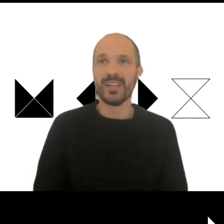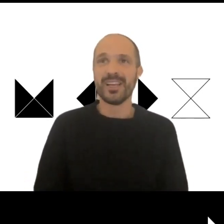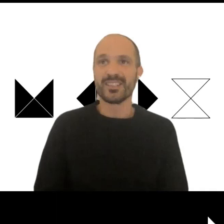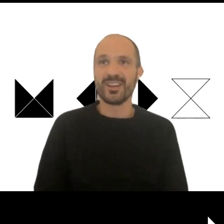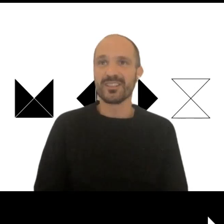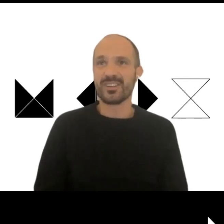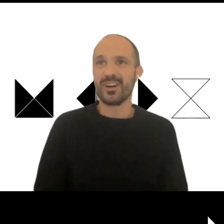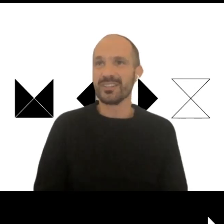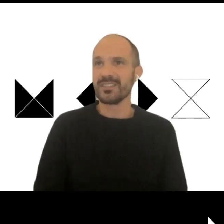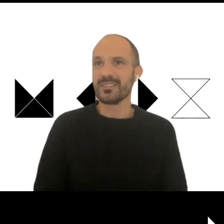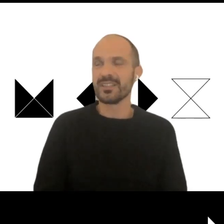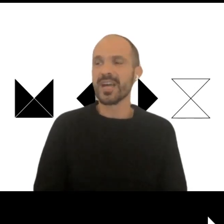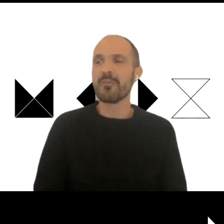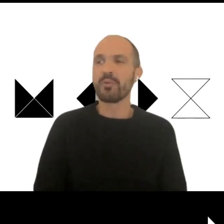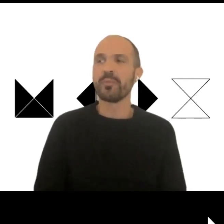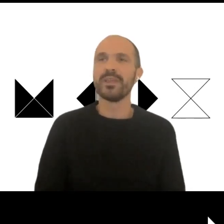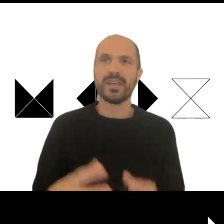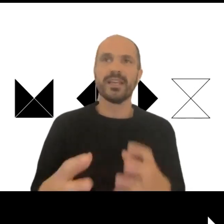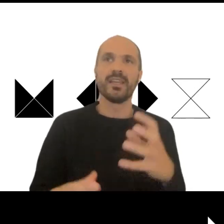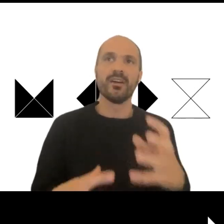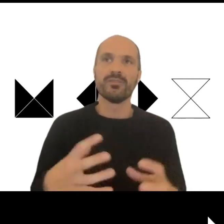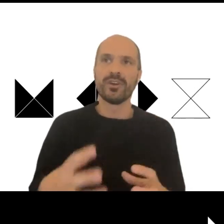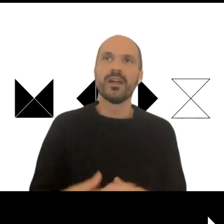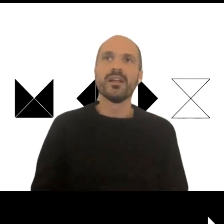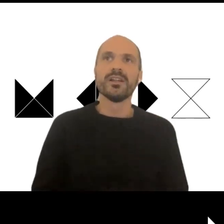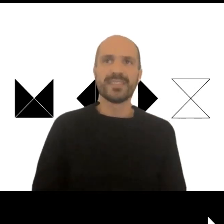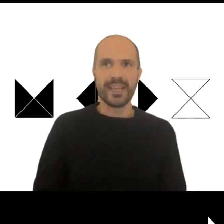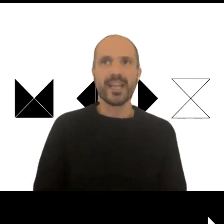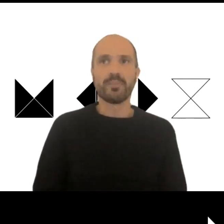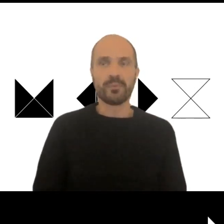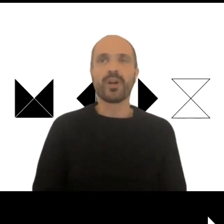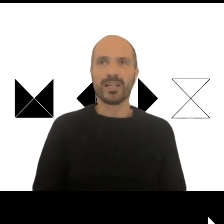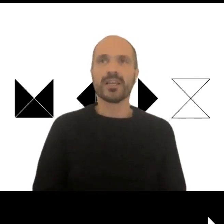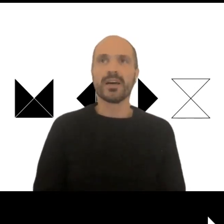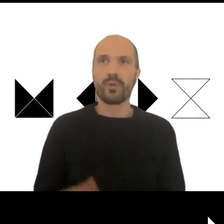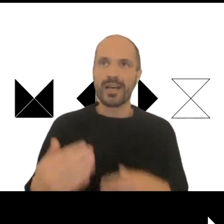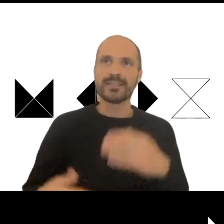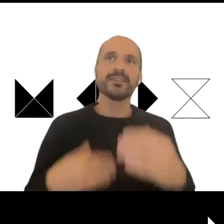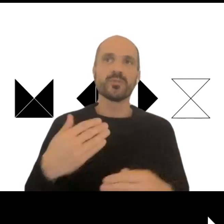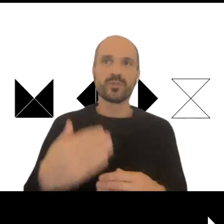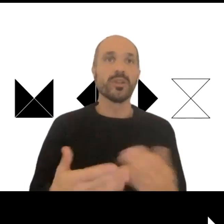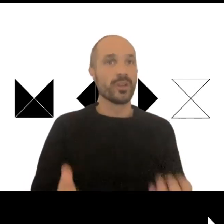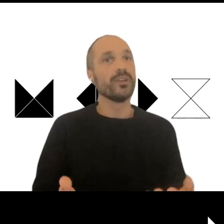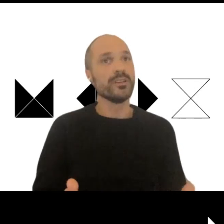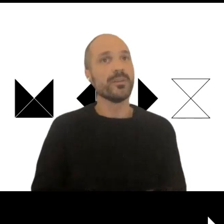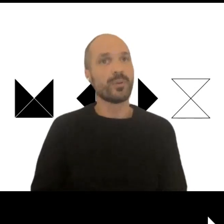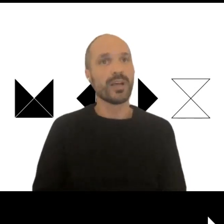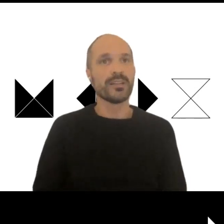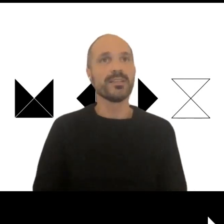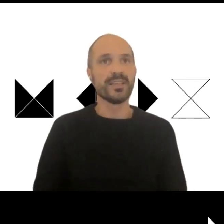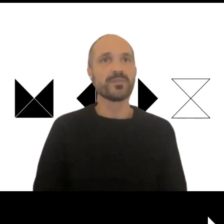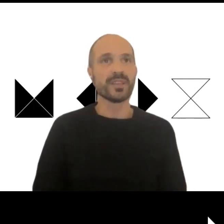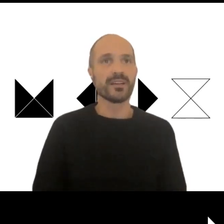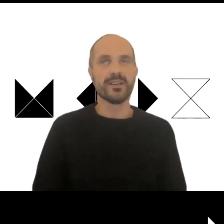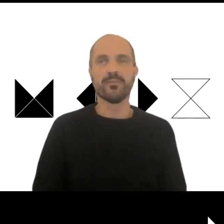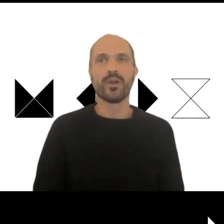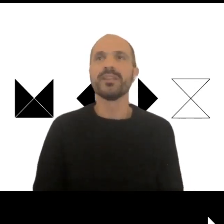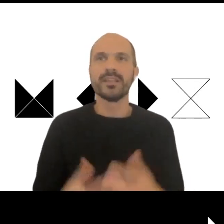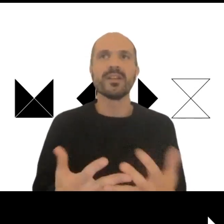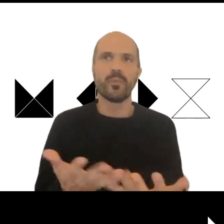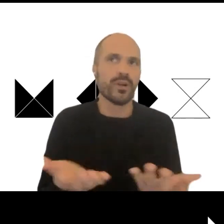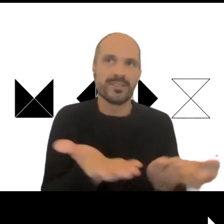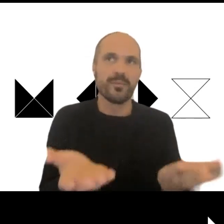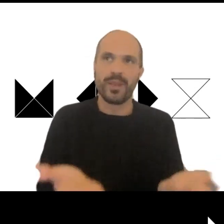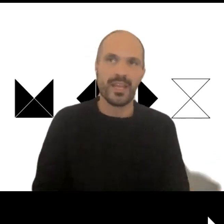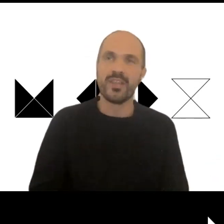of as long as the cost is comparable. But the idea of setting up a process to learn, it seems like